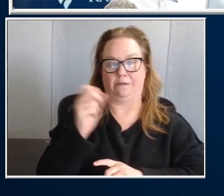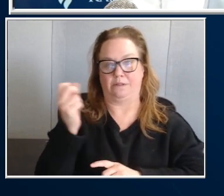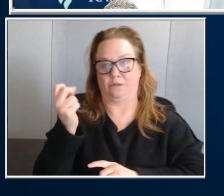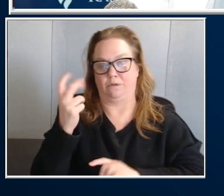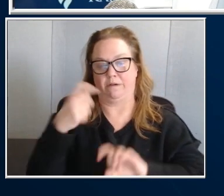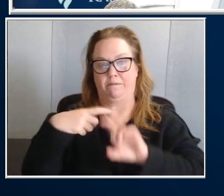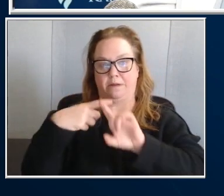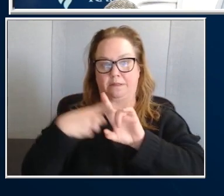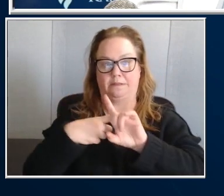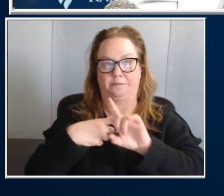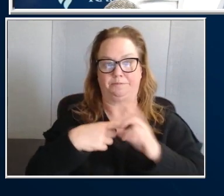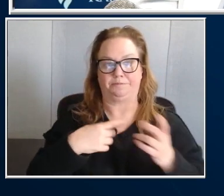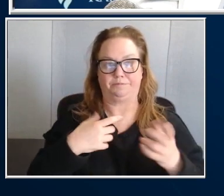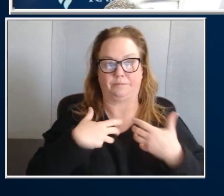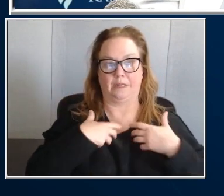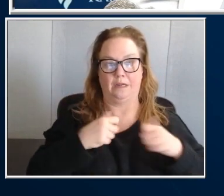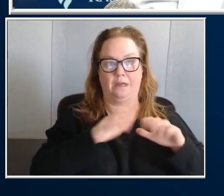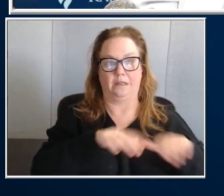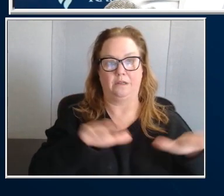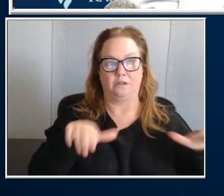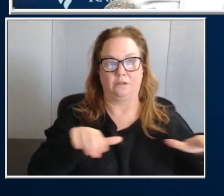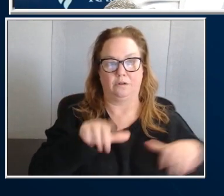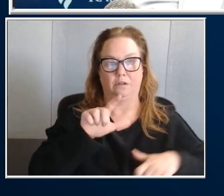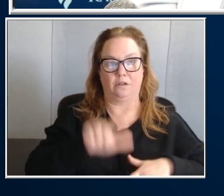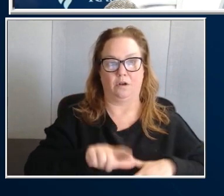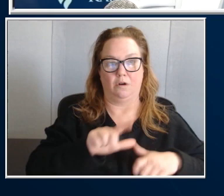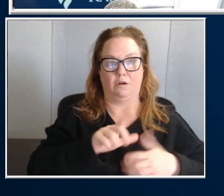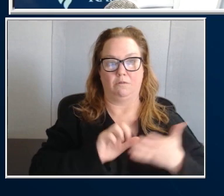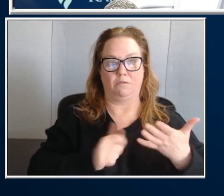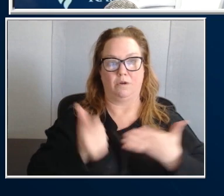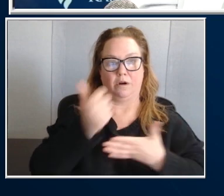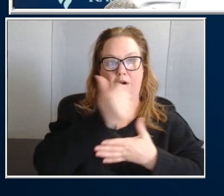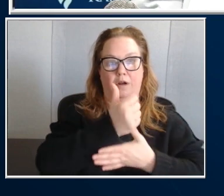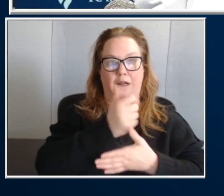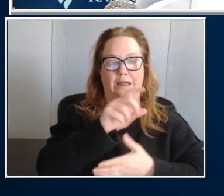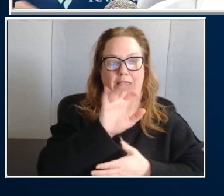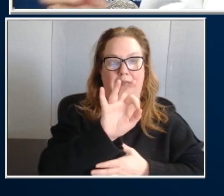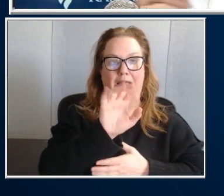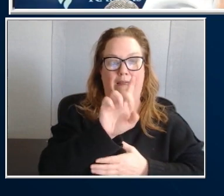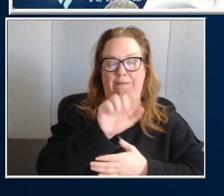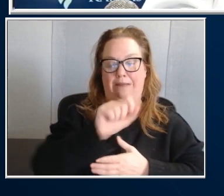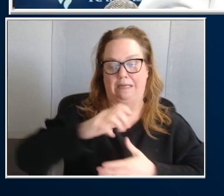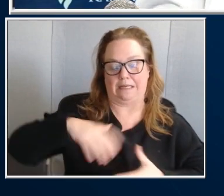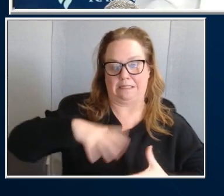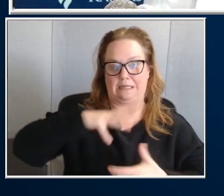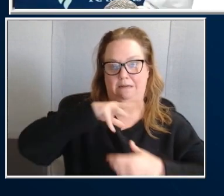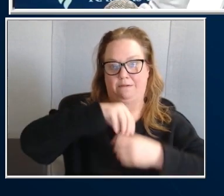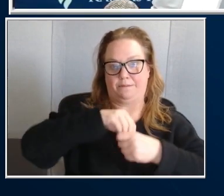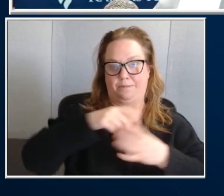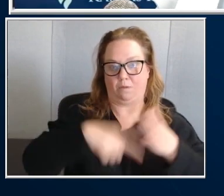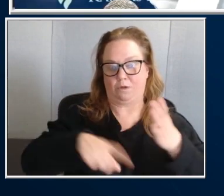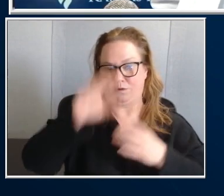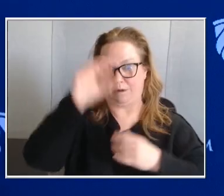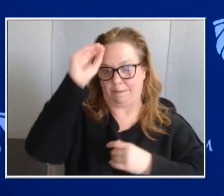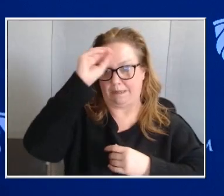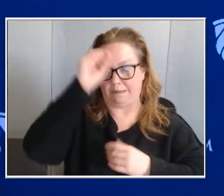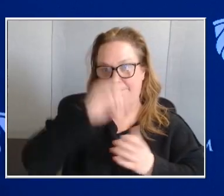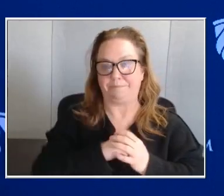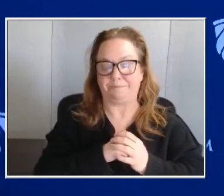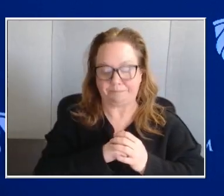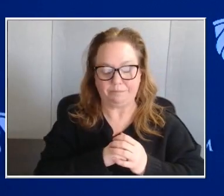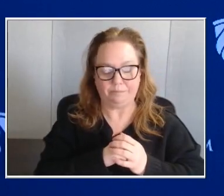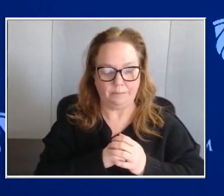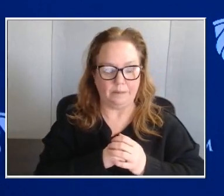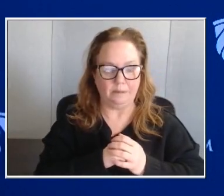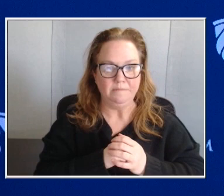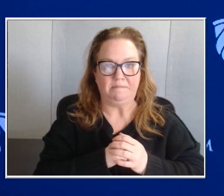months. Healthy children are low priority. The FDA has not weighed in on the World Health Organization recommendations. Hawk, what do you think? You know, I think as far as